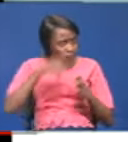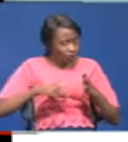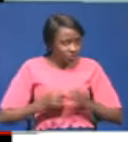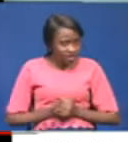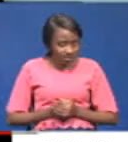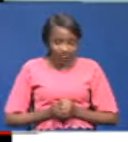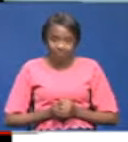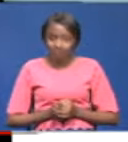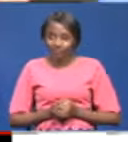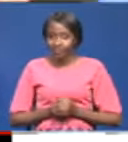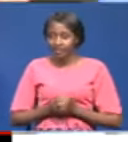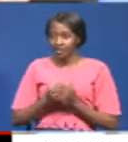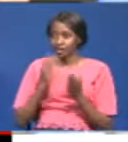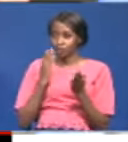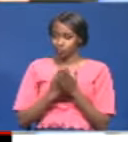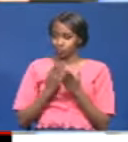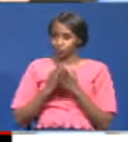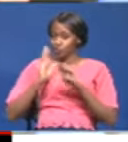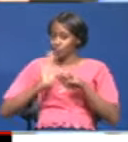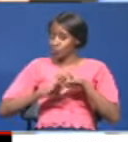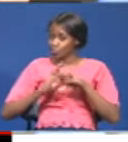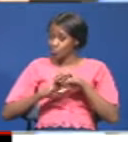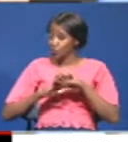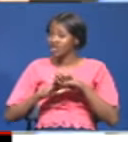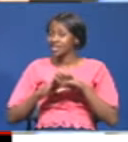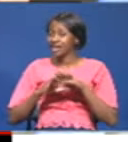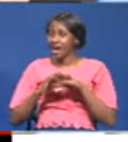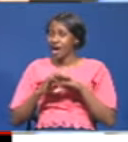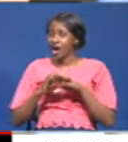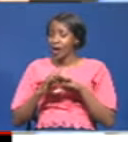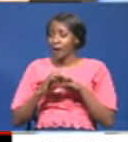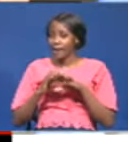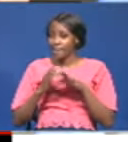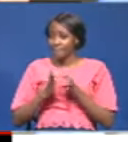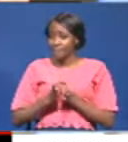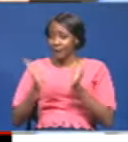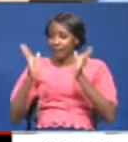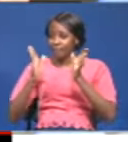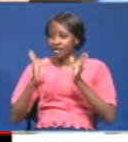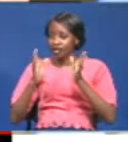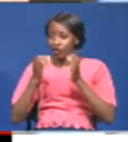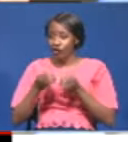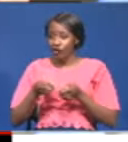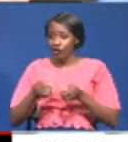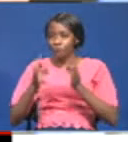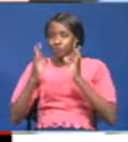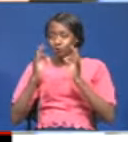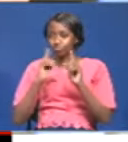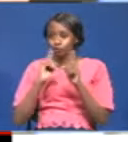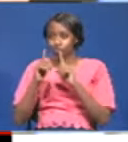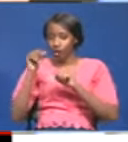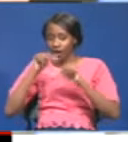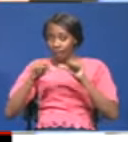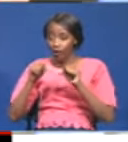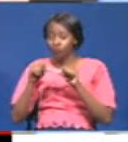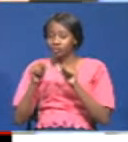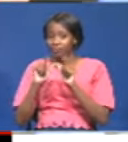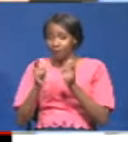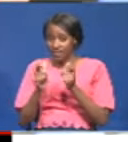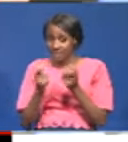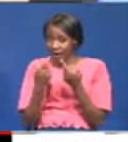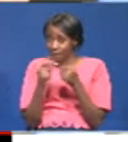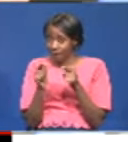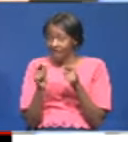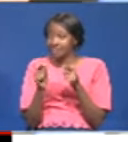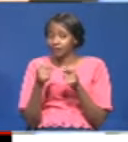public officials to spat in media. So I won't comment on what he said. But let me just say this